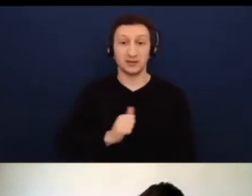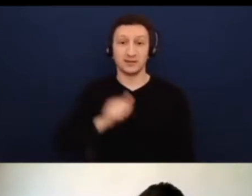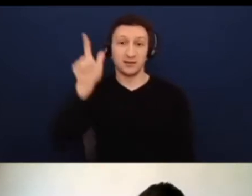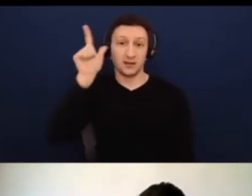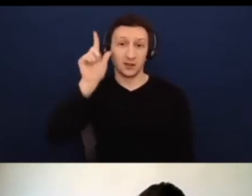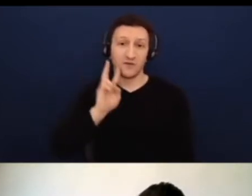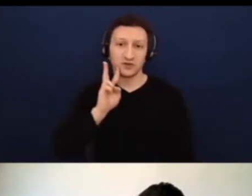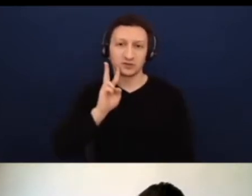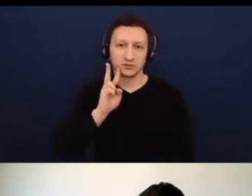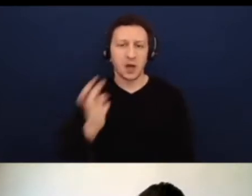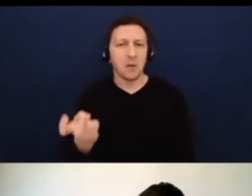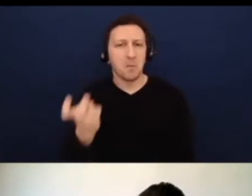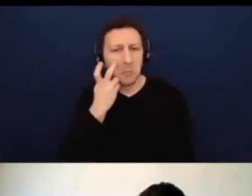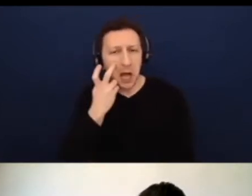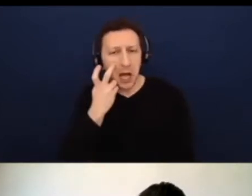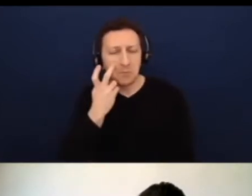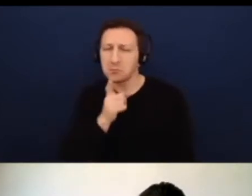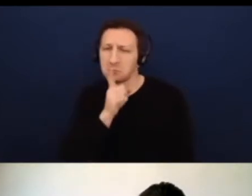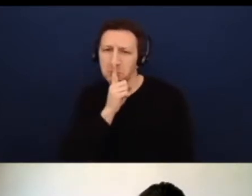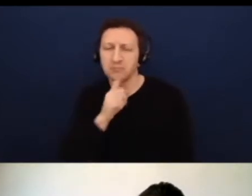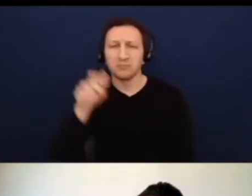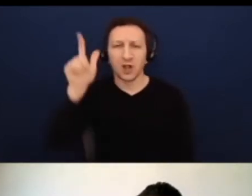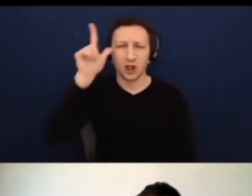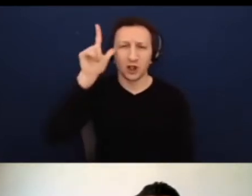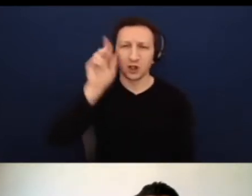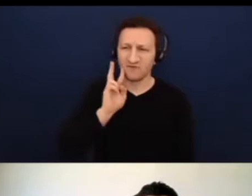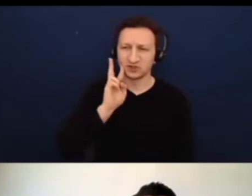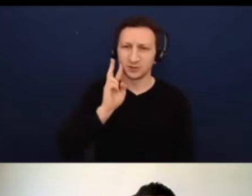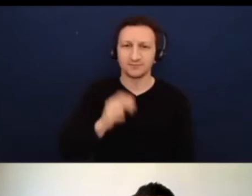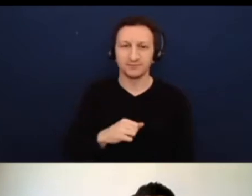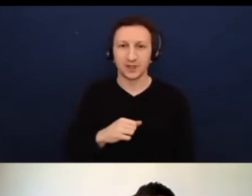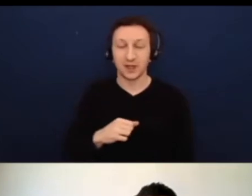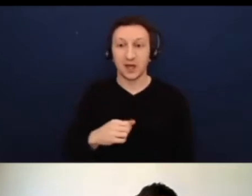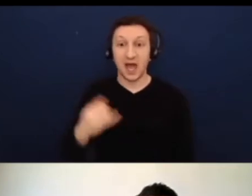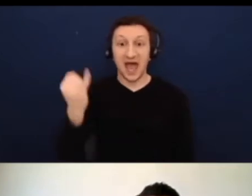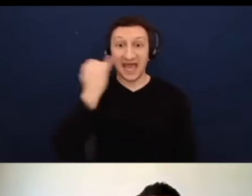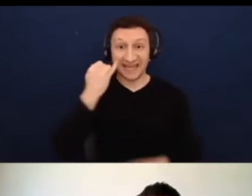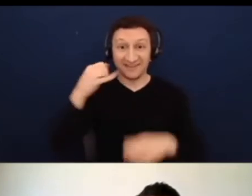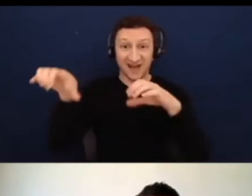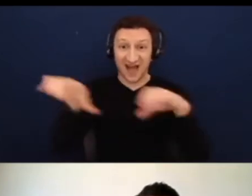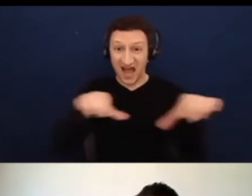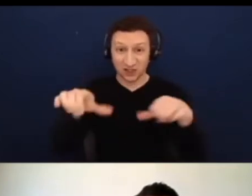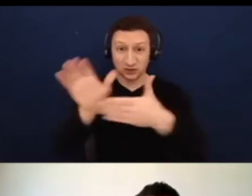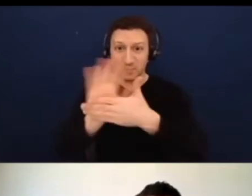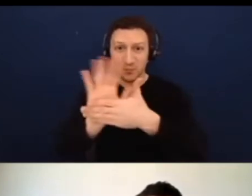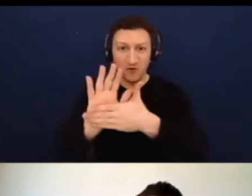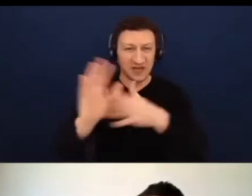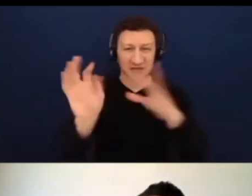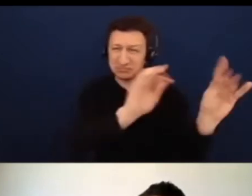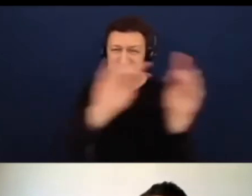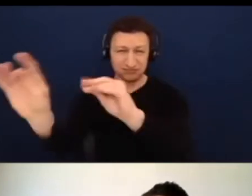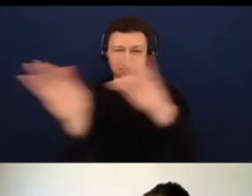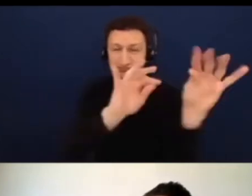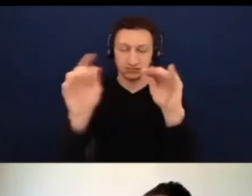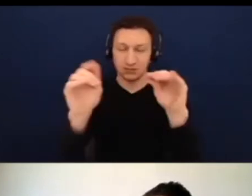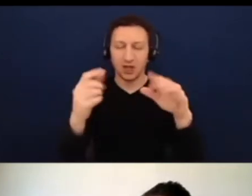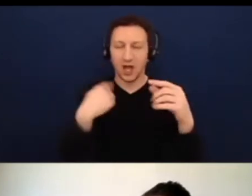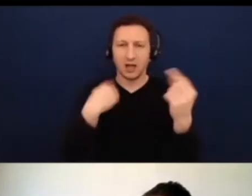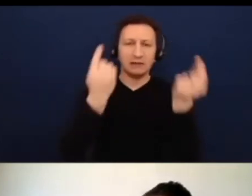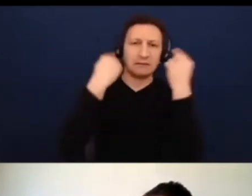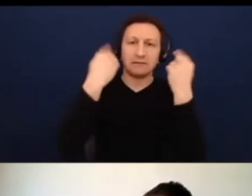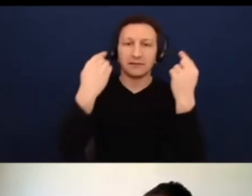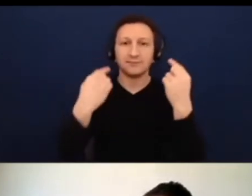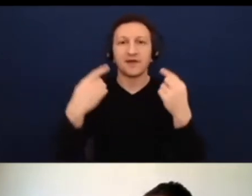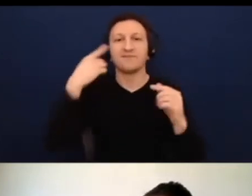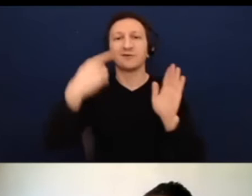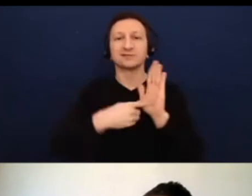completely blind. I have trouble seeing fast cutting action in especially like superhero movies.